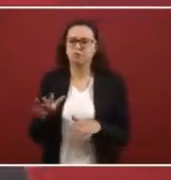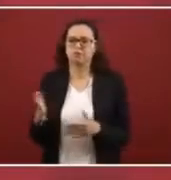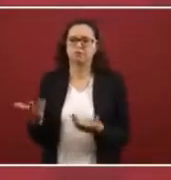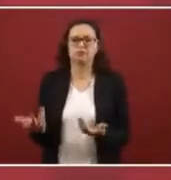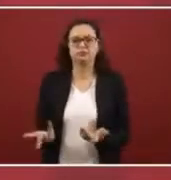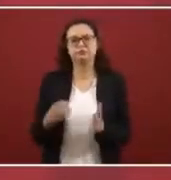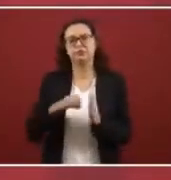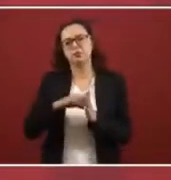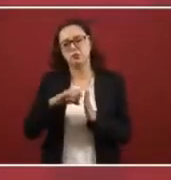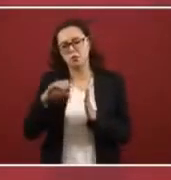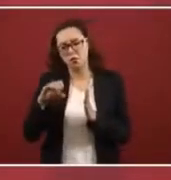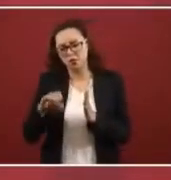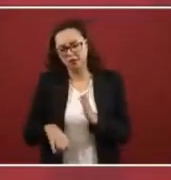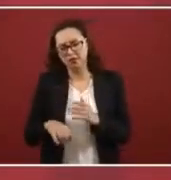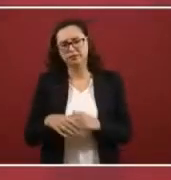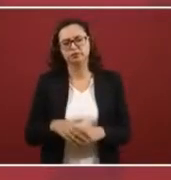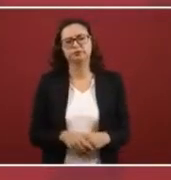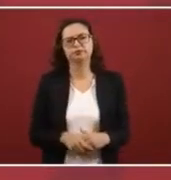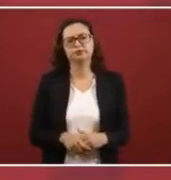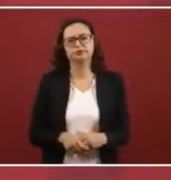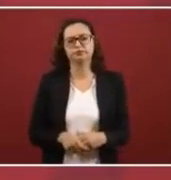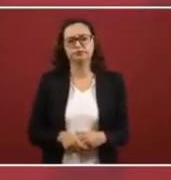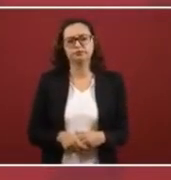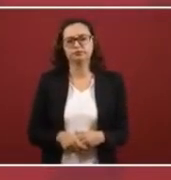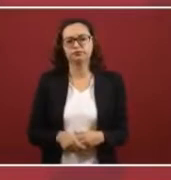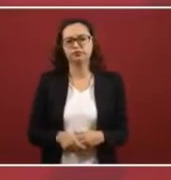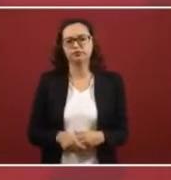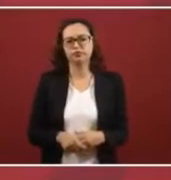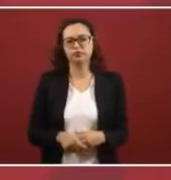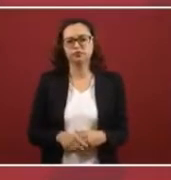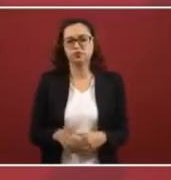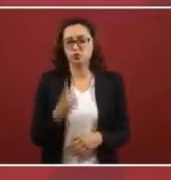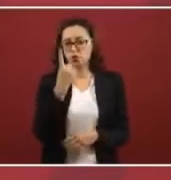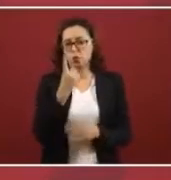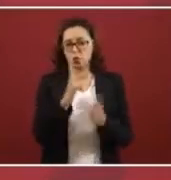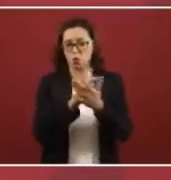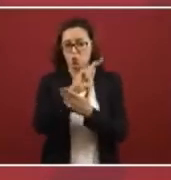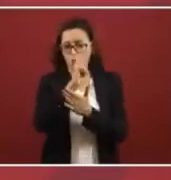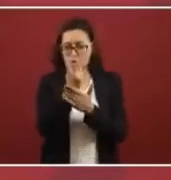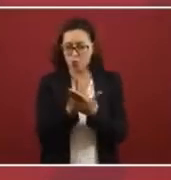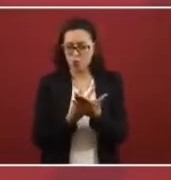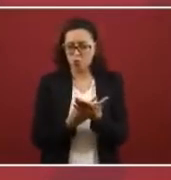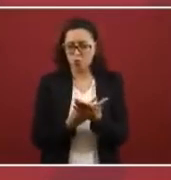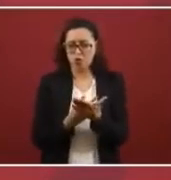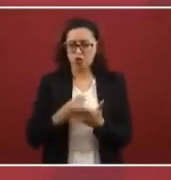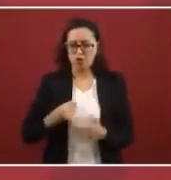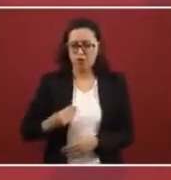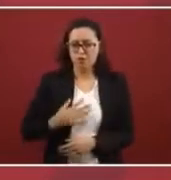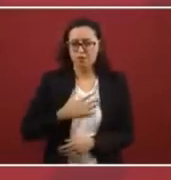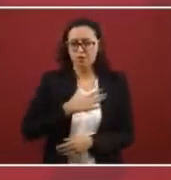For example, that they, with one program,